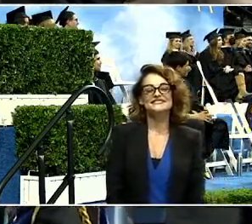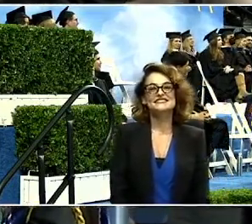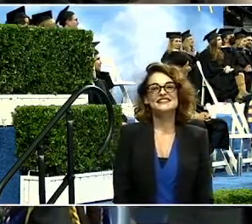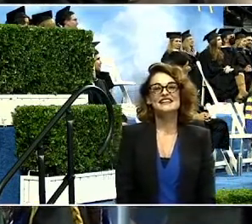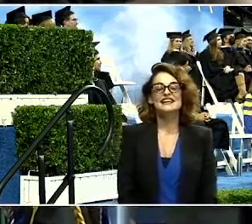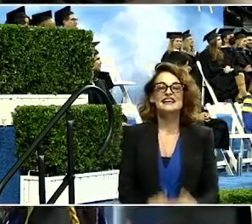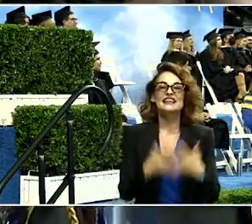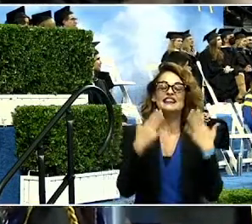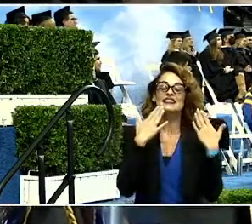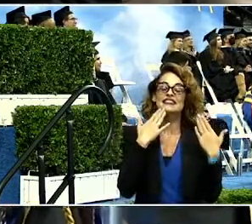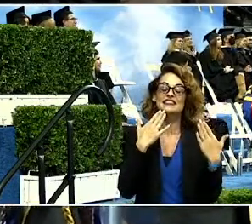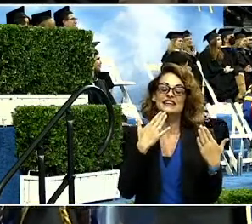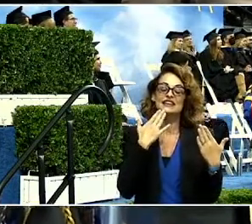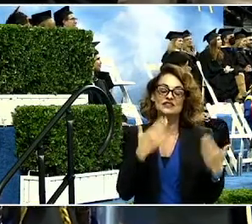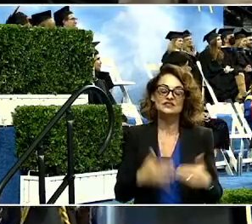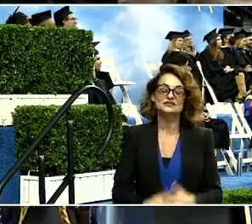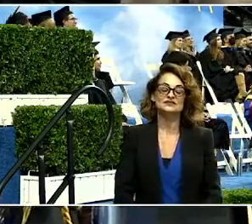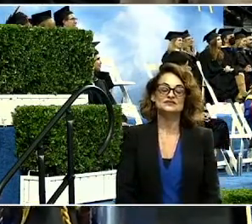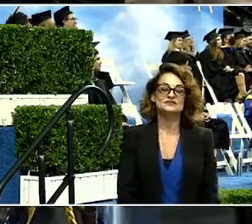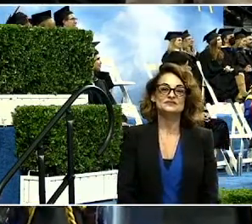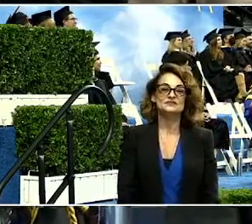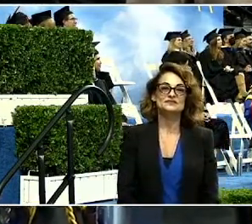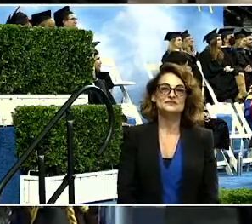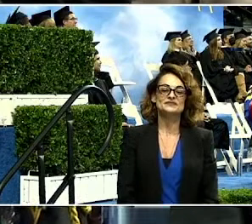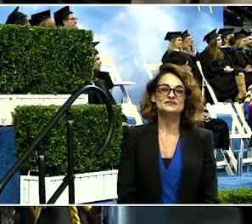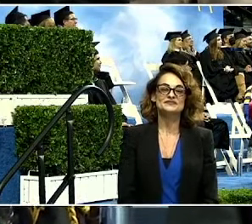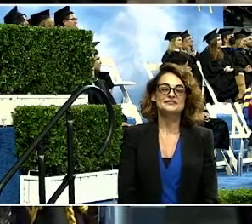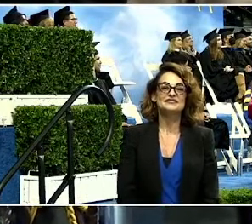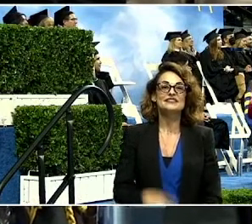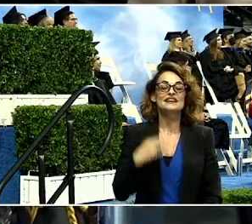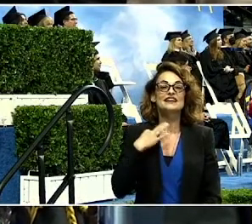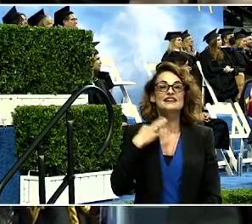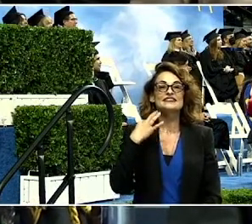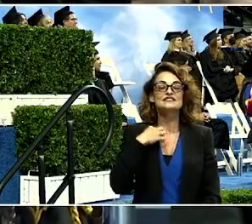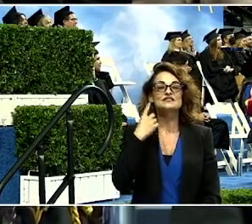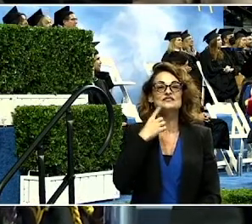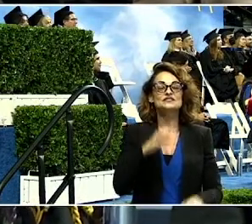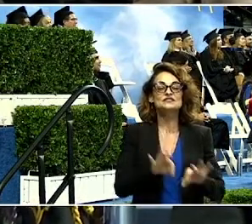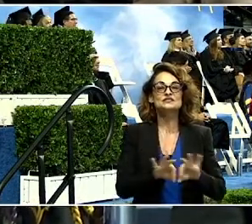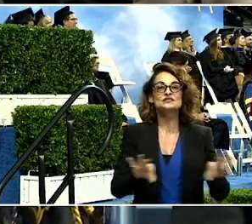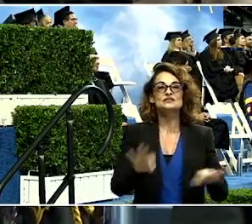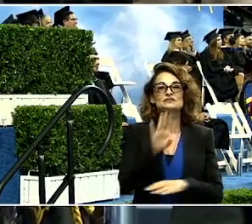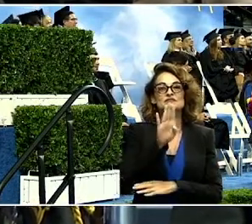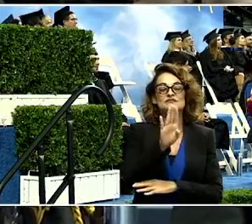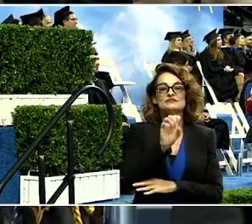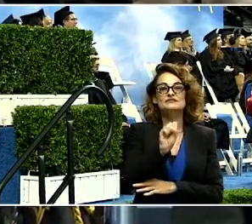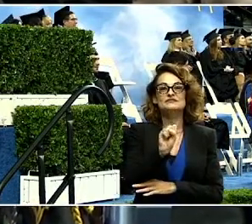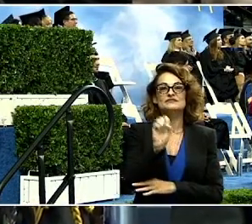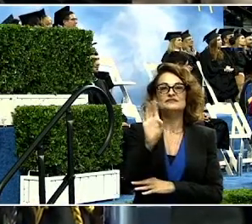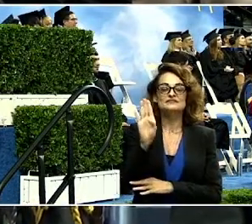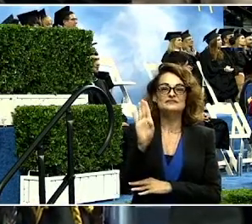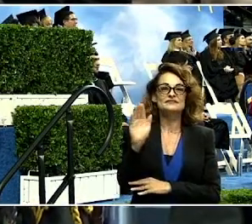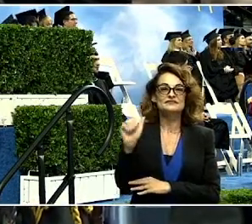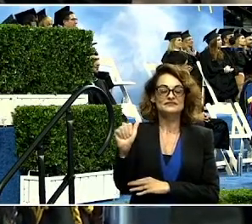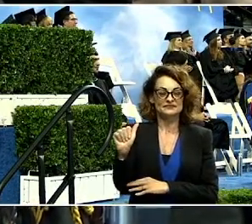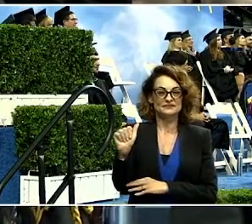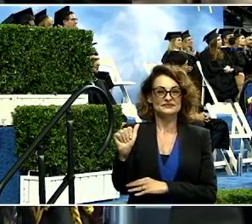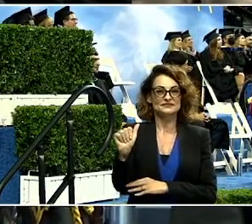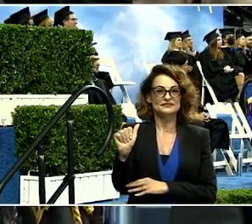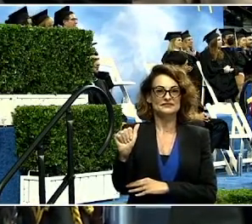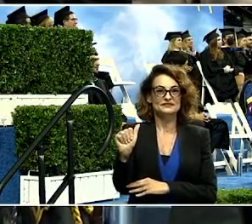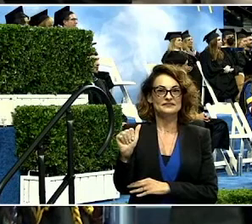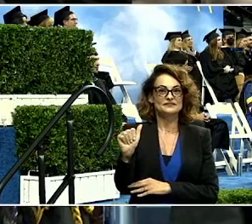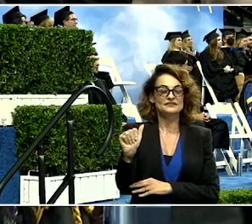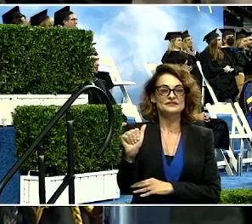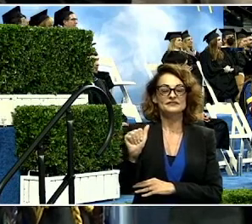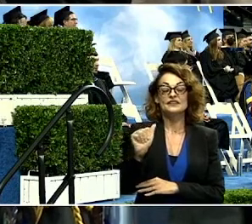Thank you, Adriana. Will the candidates for the degrees of Bachelor of Science and Bachelor of Arts in the Division